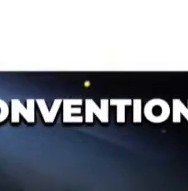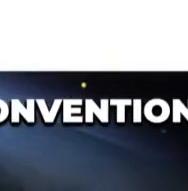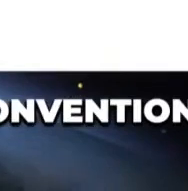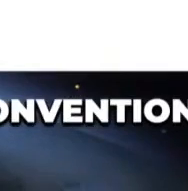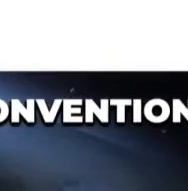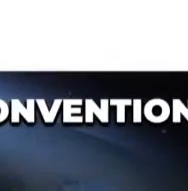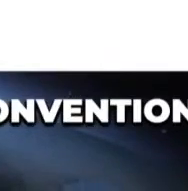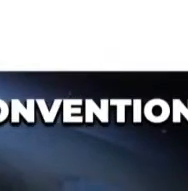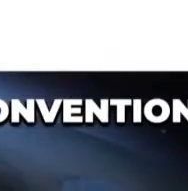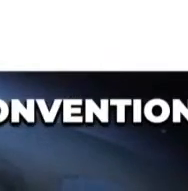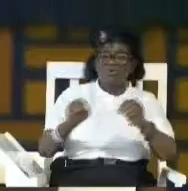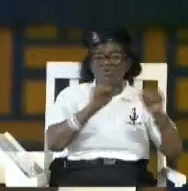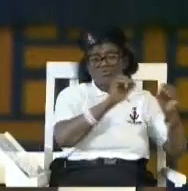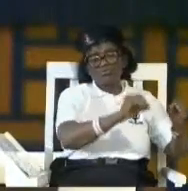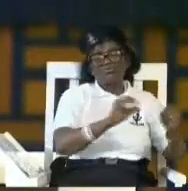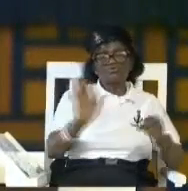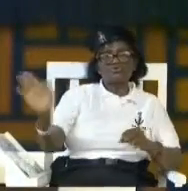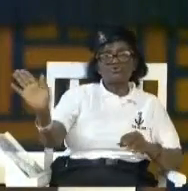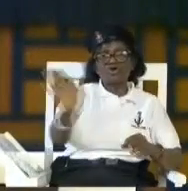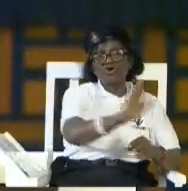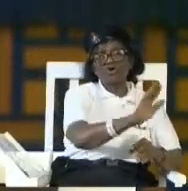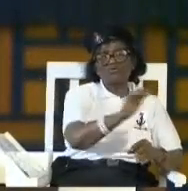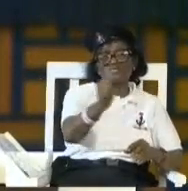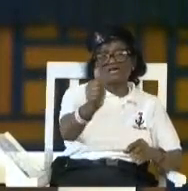Put yourself on the cross